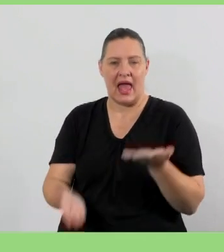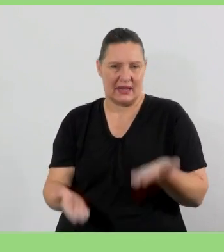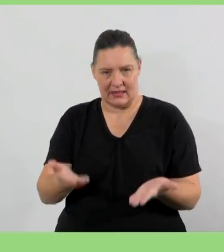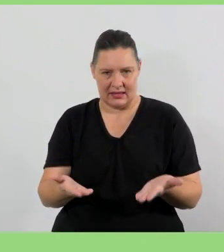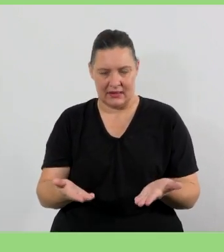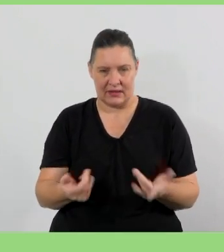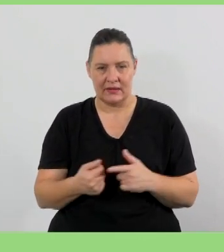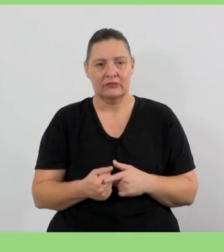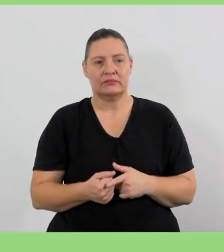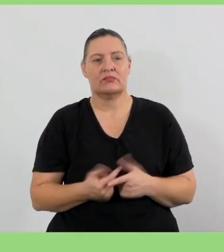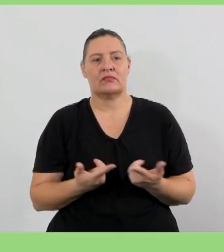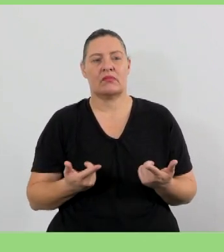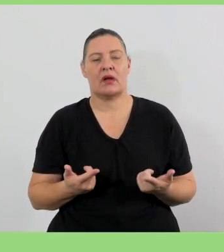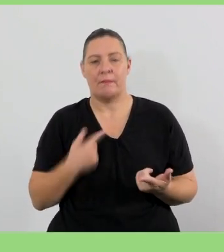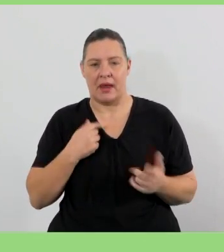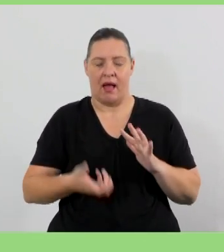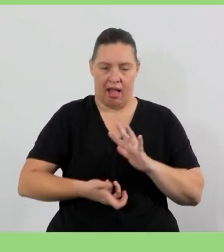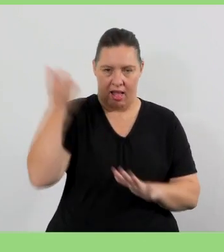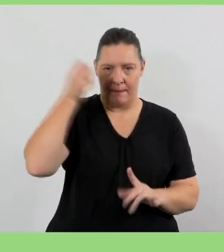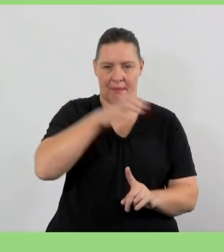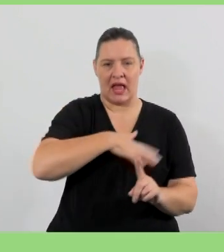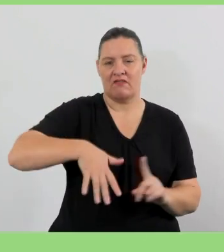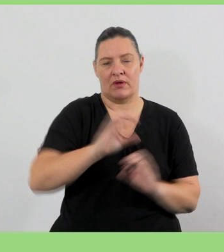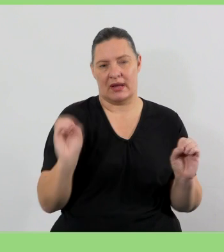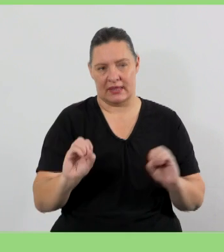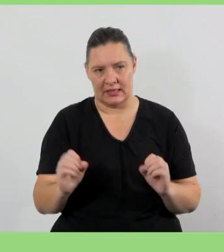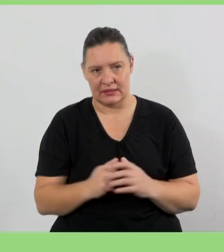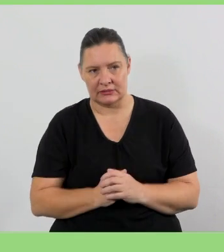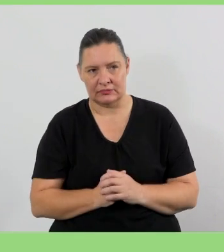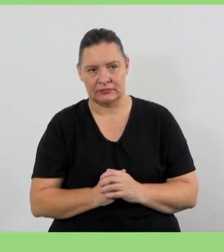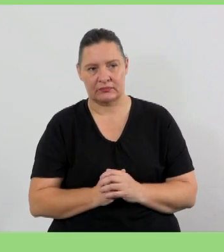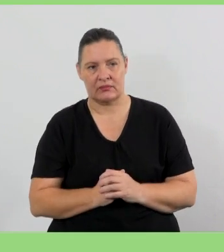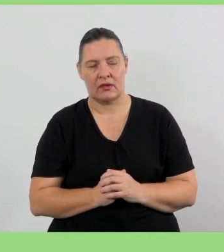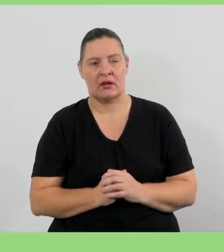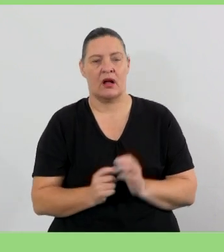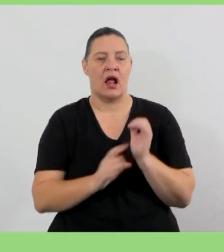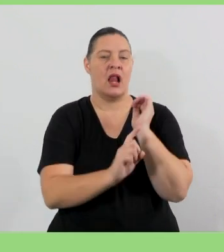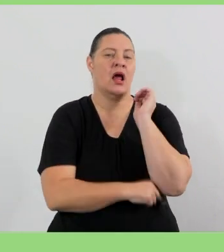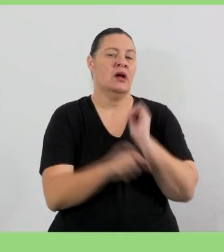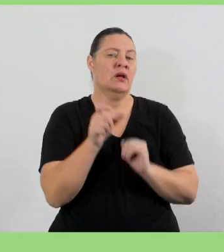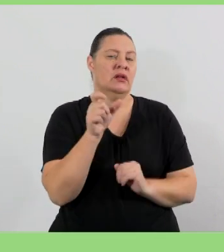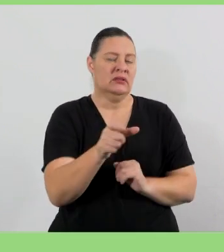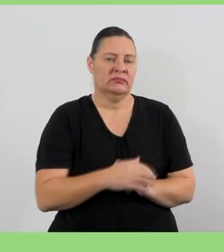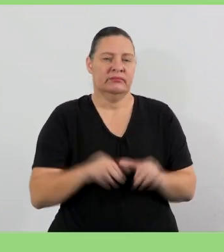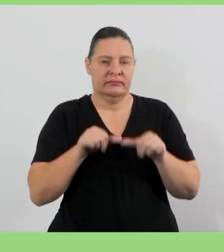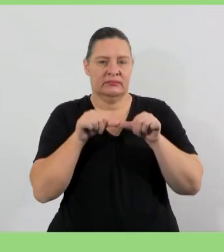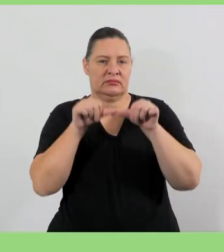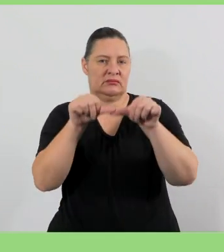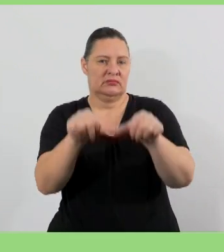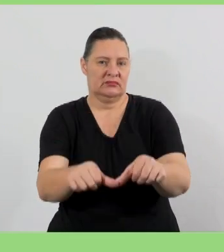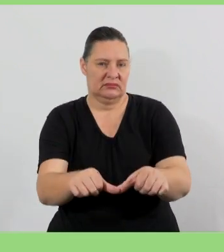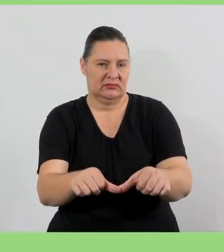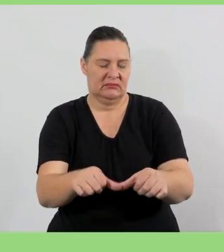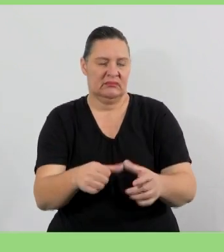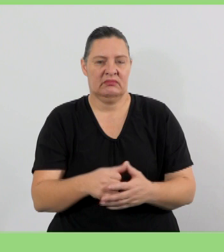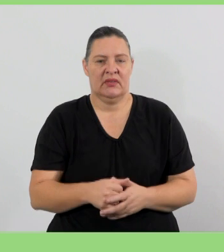can sustain without harming the environment. And our last term is sustain. Sustain